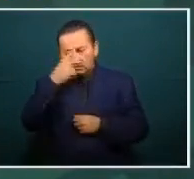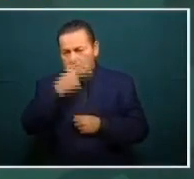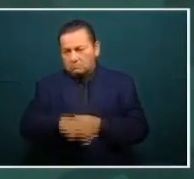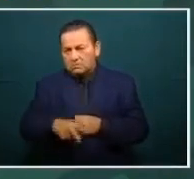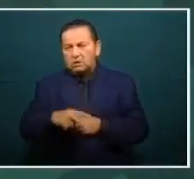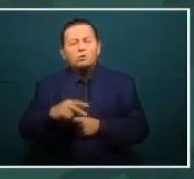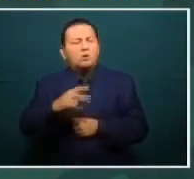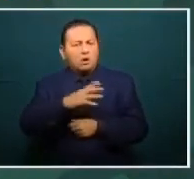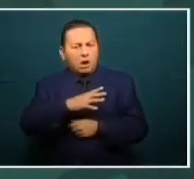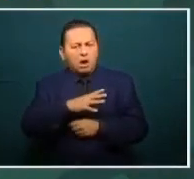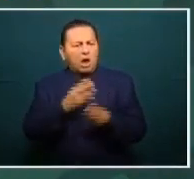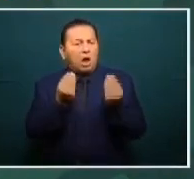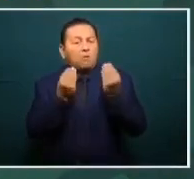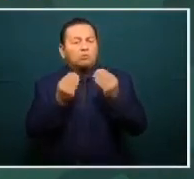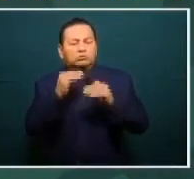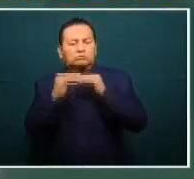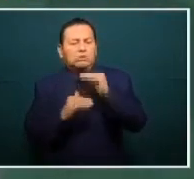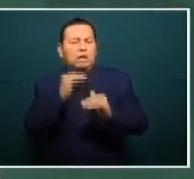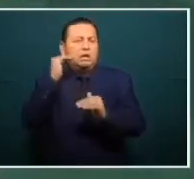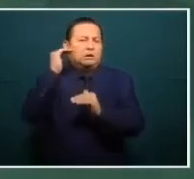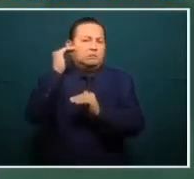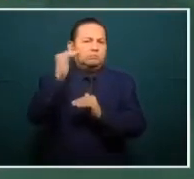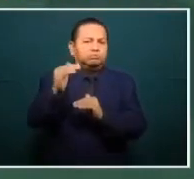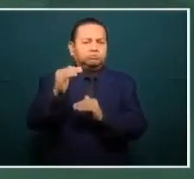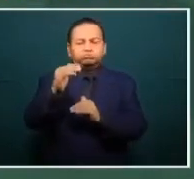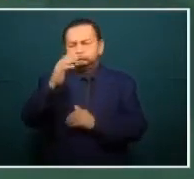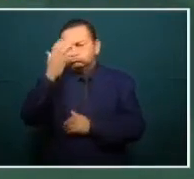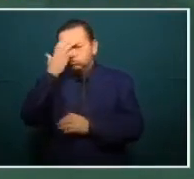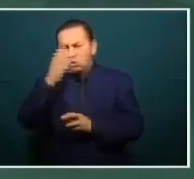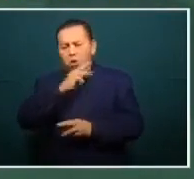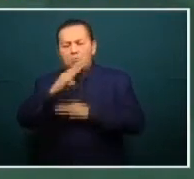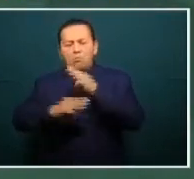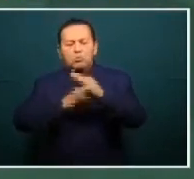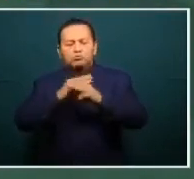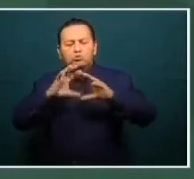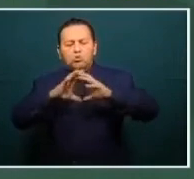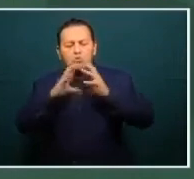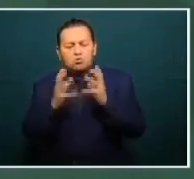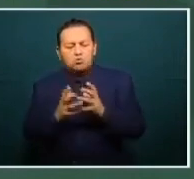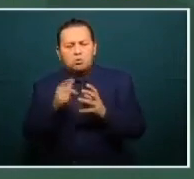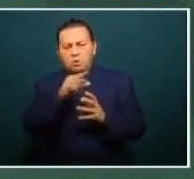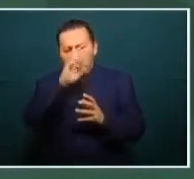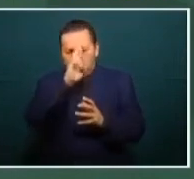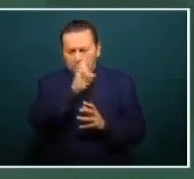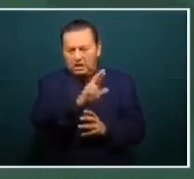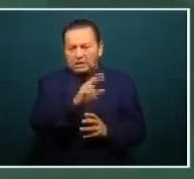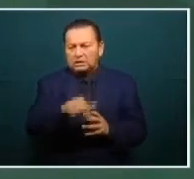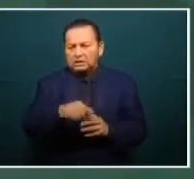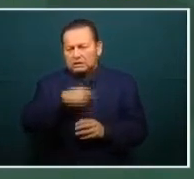because of its history and diplomatic policy or politics. It has